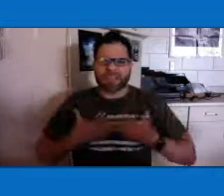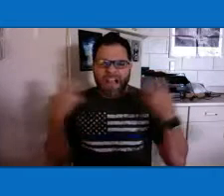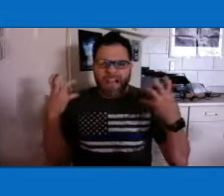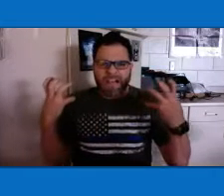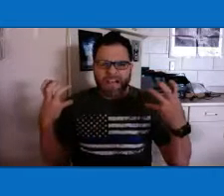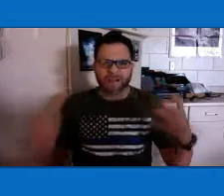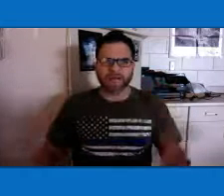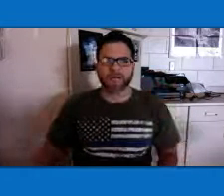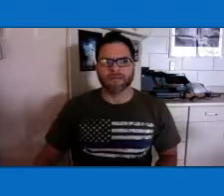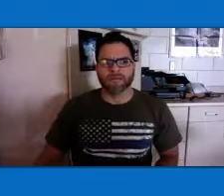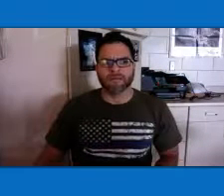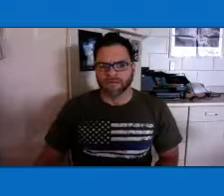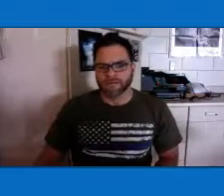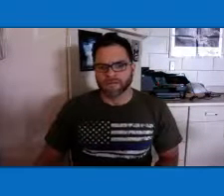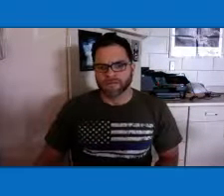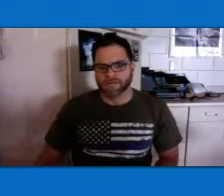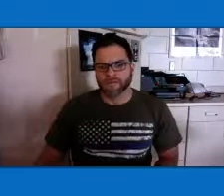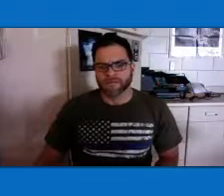Angry.